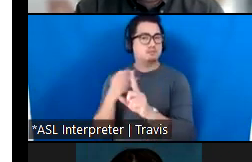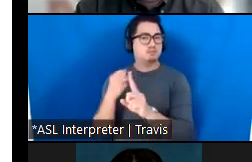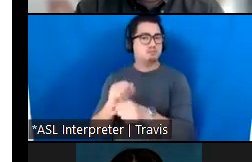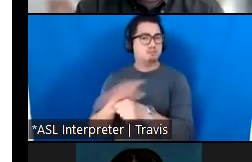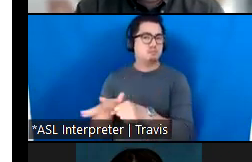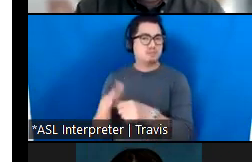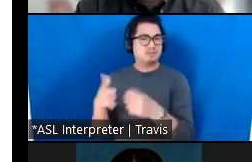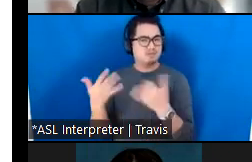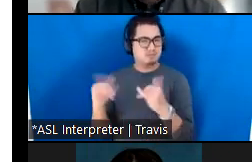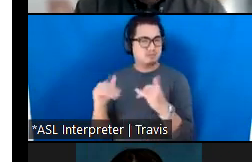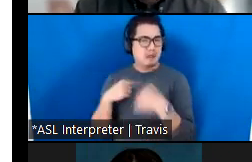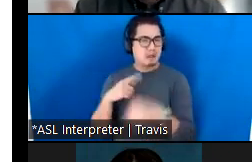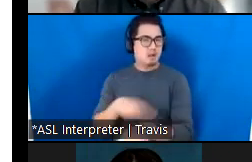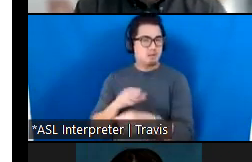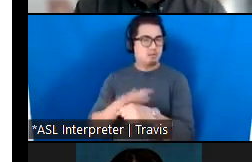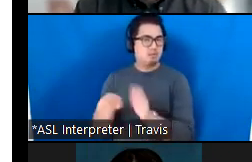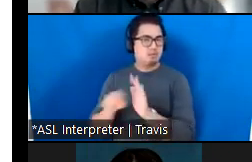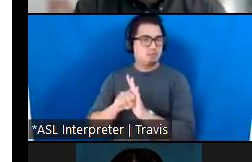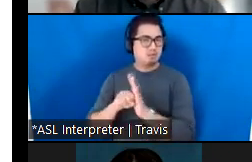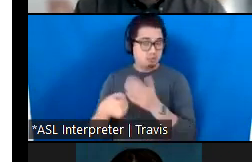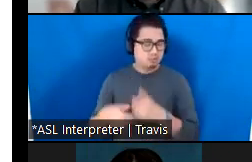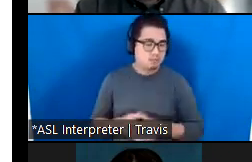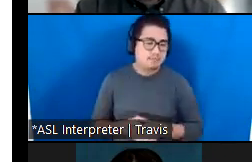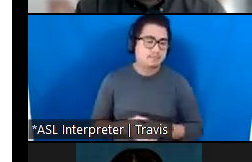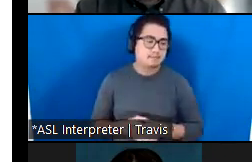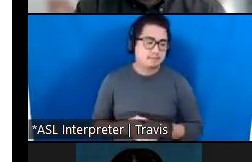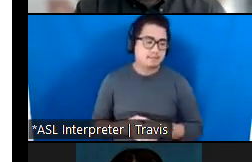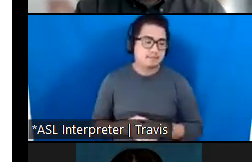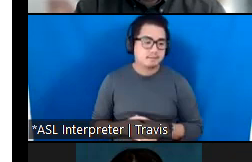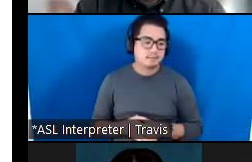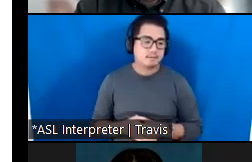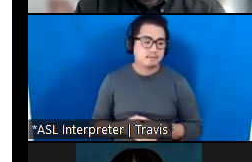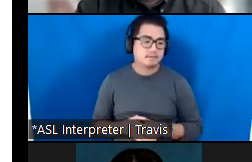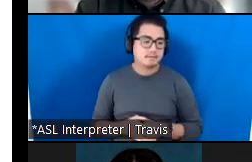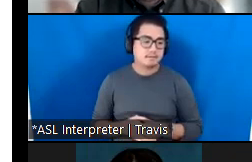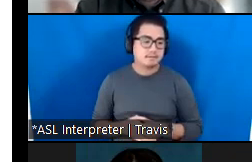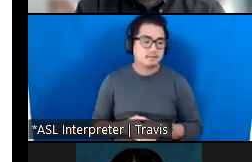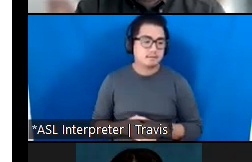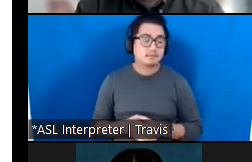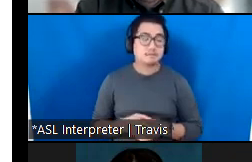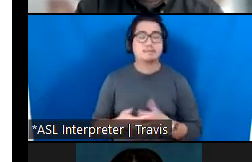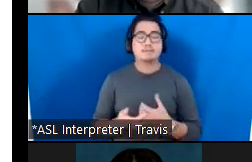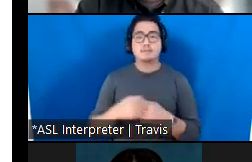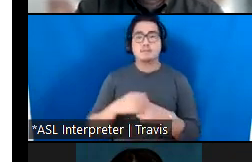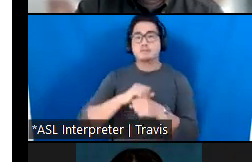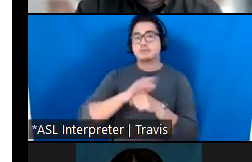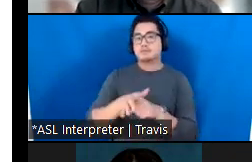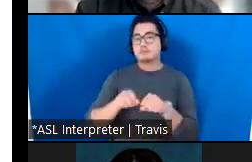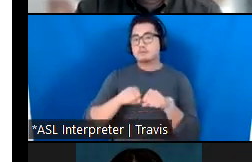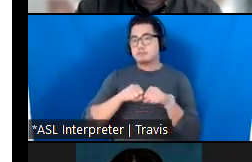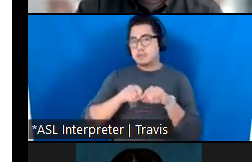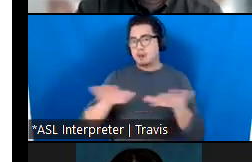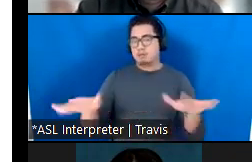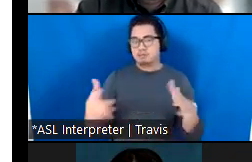effects of long COVID. The pandemic is, of course, continuing. We are still in the pandemic. It